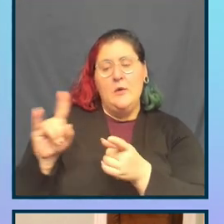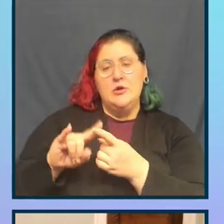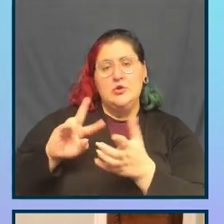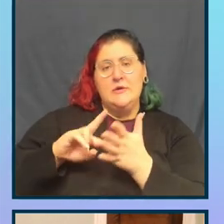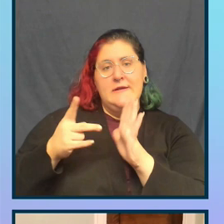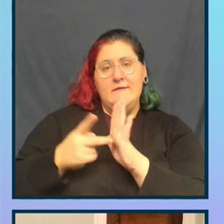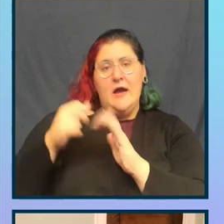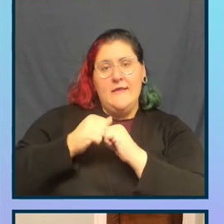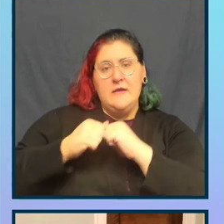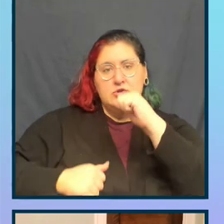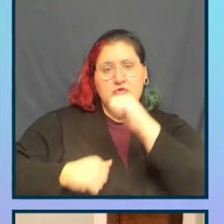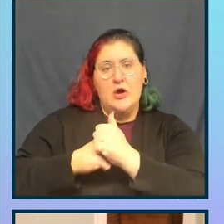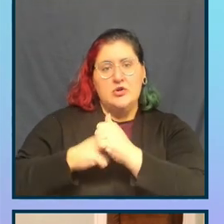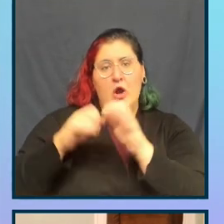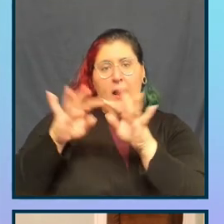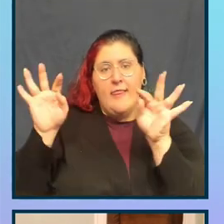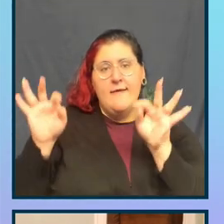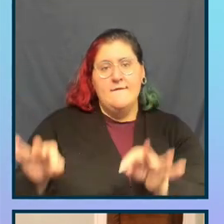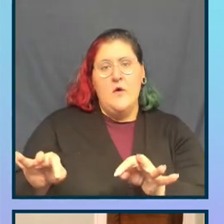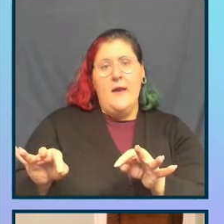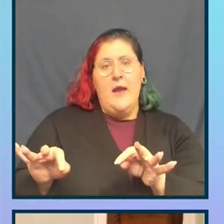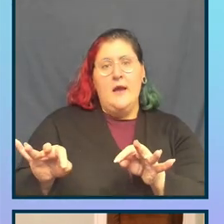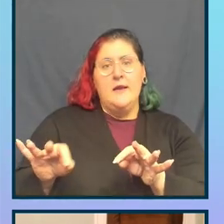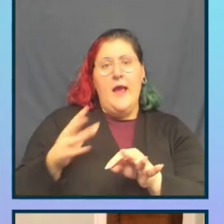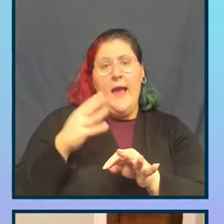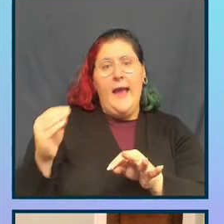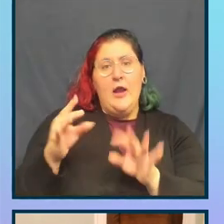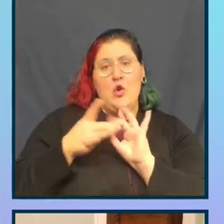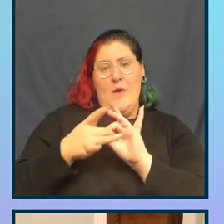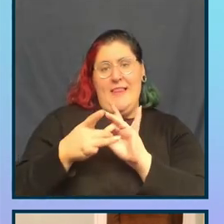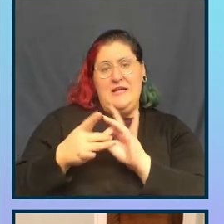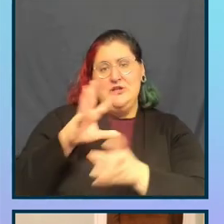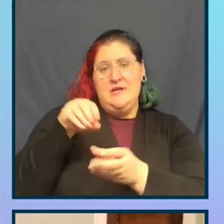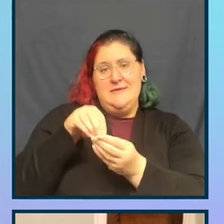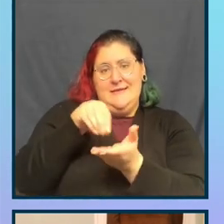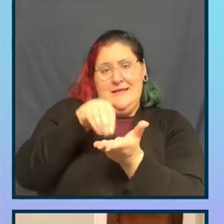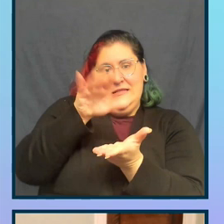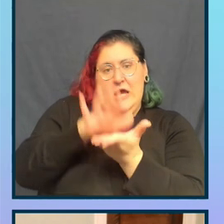document in order to communicate a document's meaning and context over the internet.